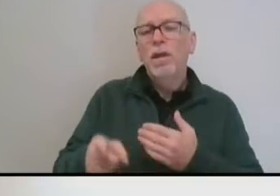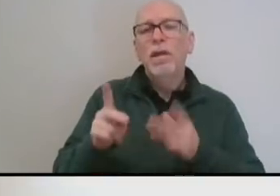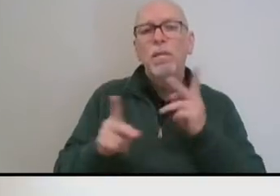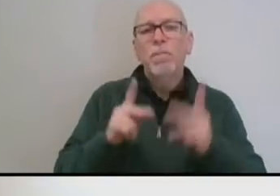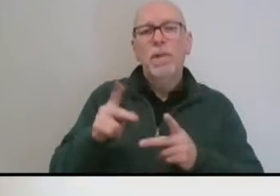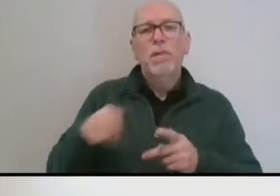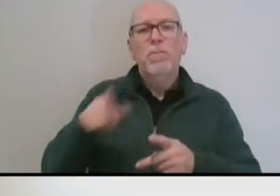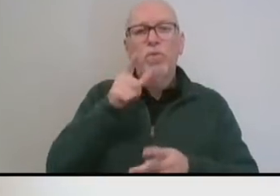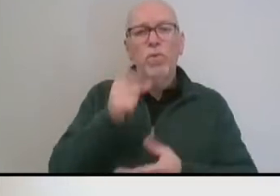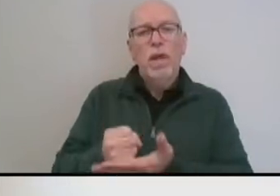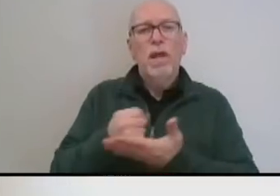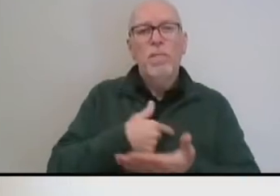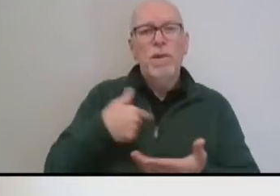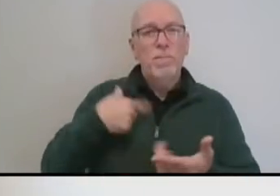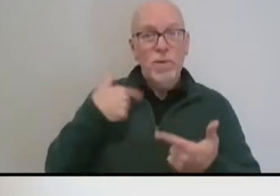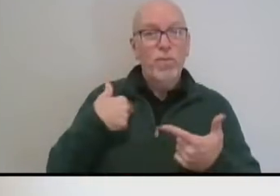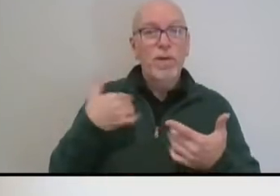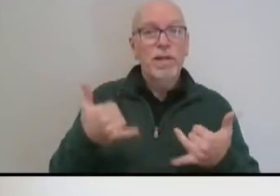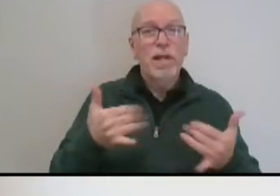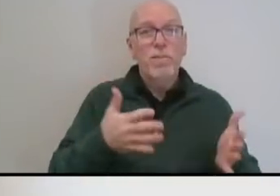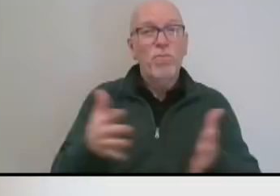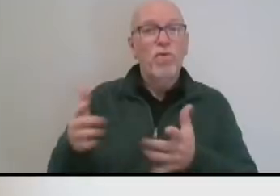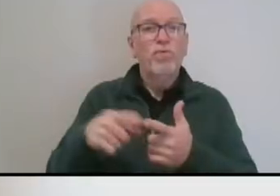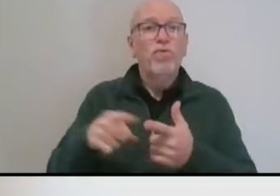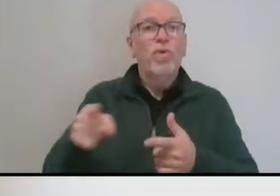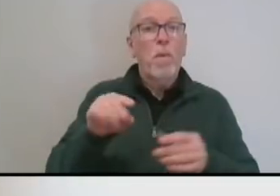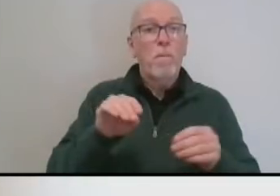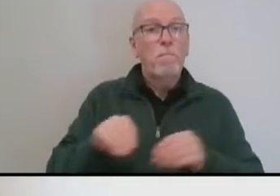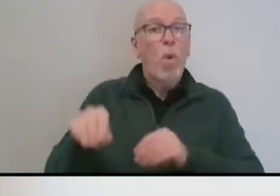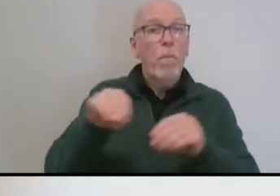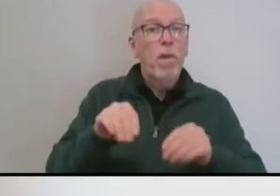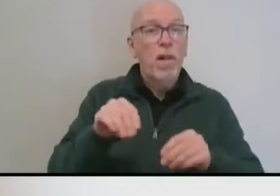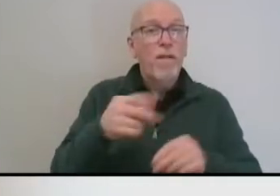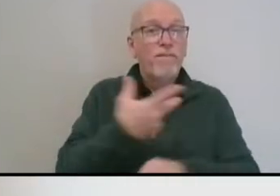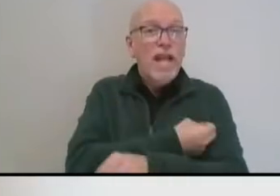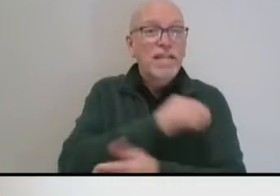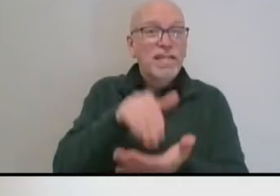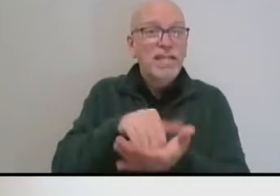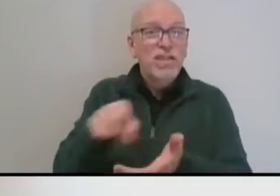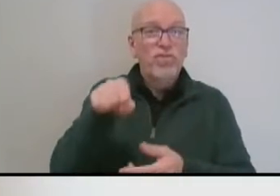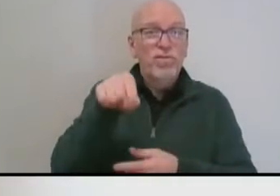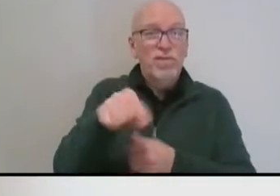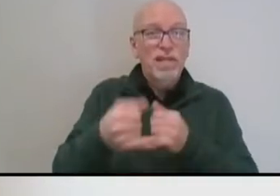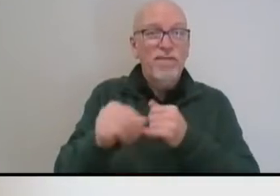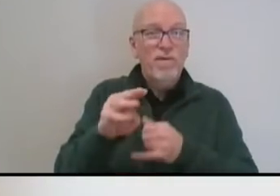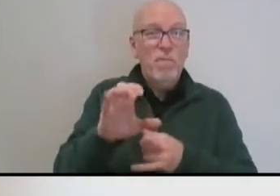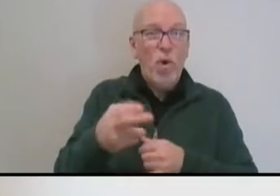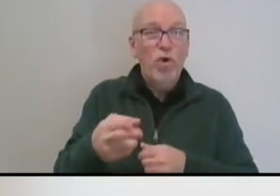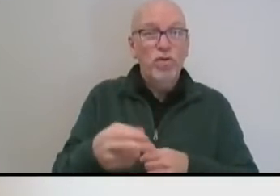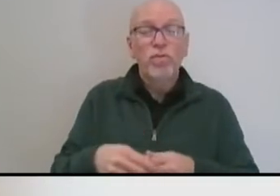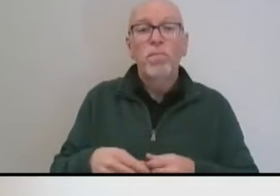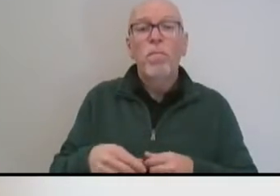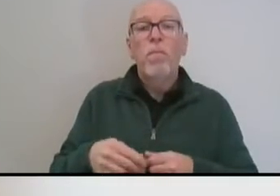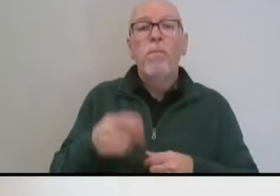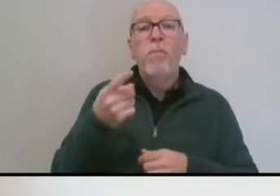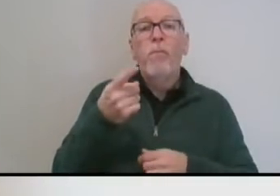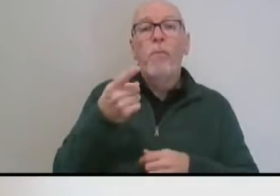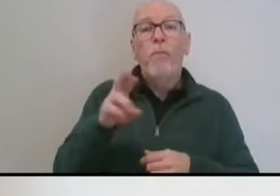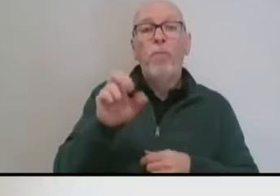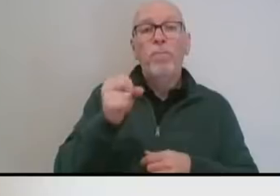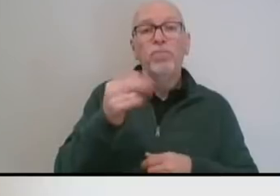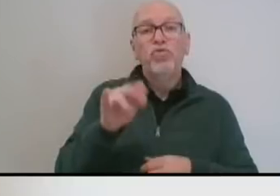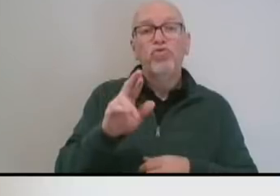that have helped us, because as we're moving toward doing a mobile vaccination center coming up at the end of March, as referenced earlier, Dr.